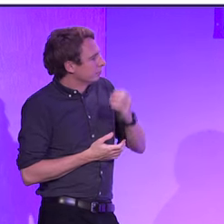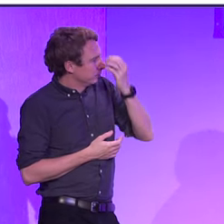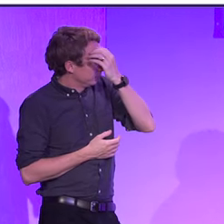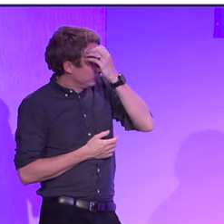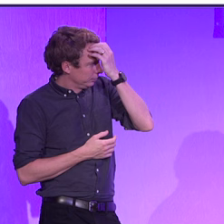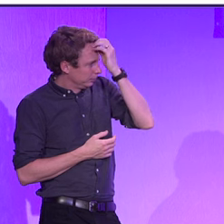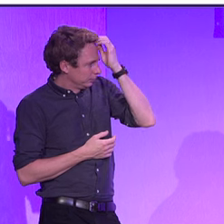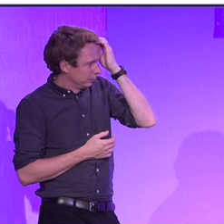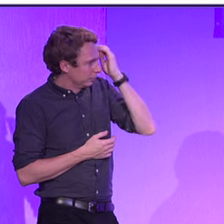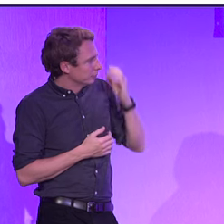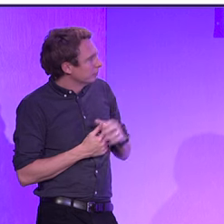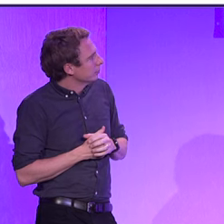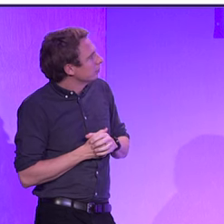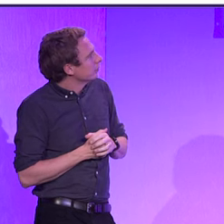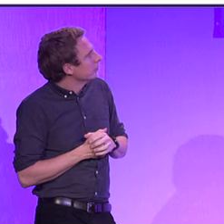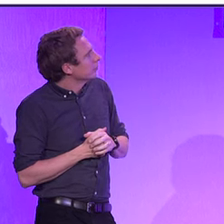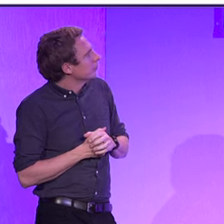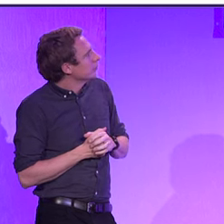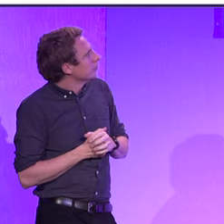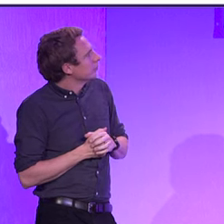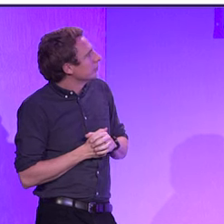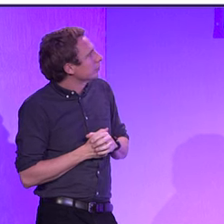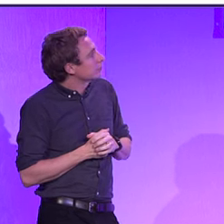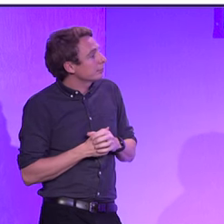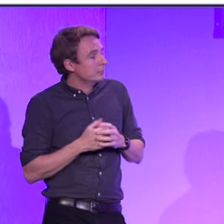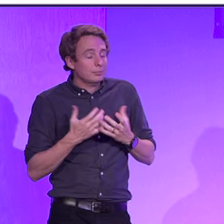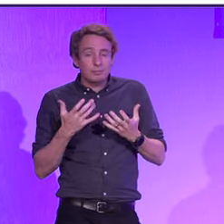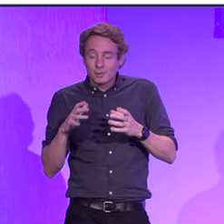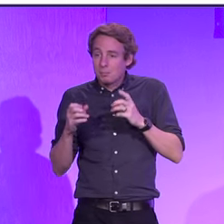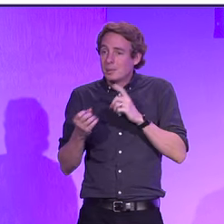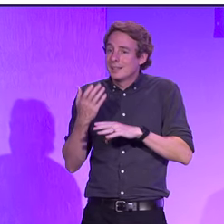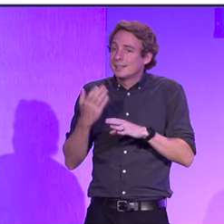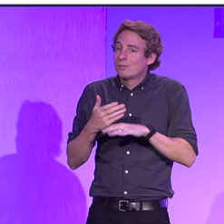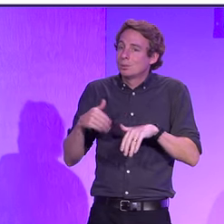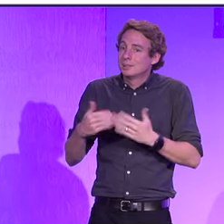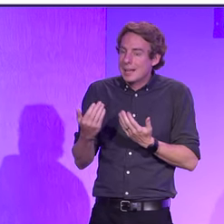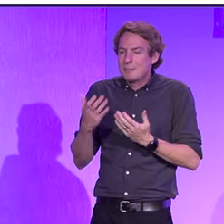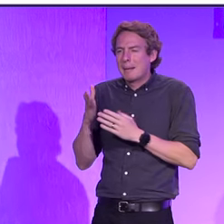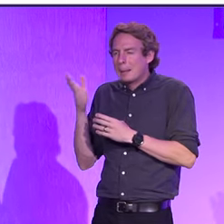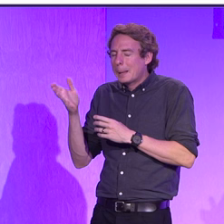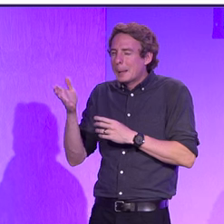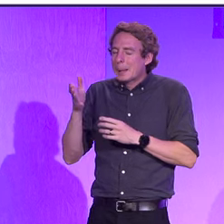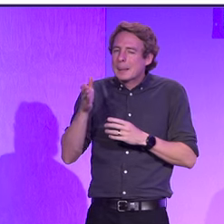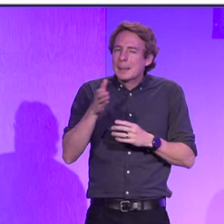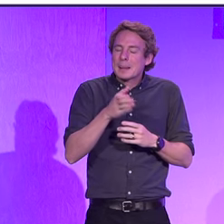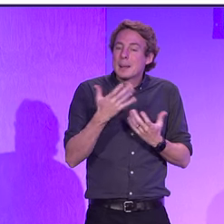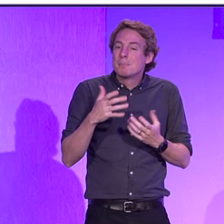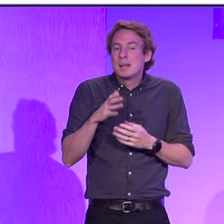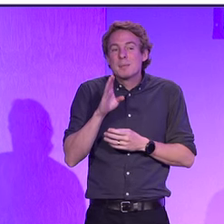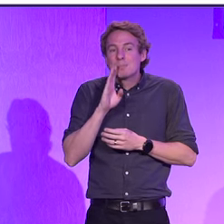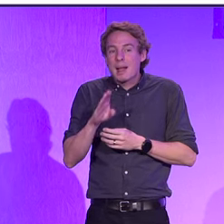So culture. I've been doing a little bit of a touring of DevOps Days lately, and this one is from DevOps Days Antwerp, which